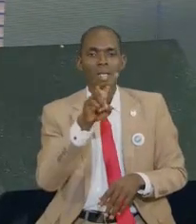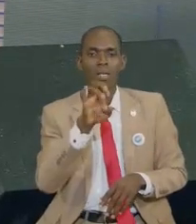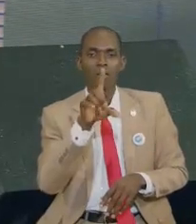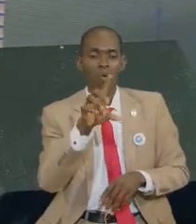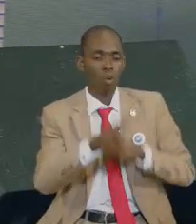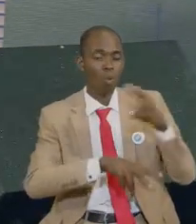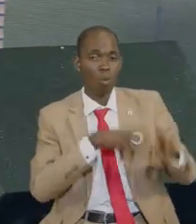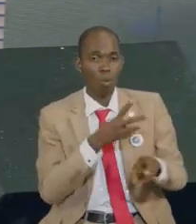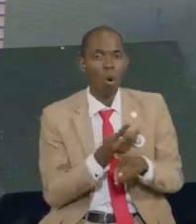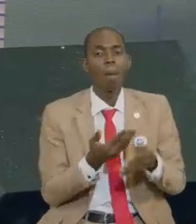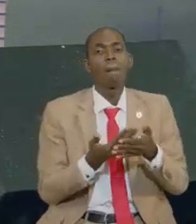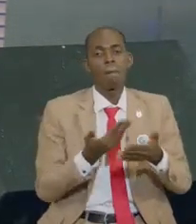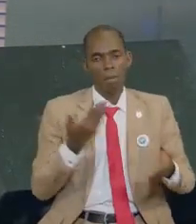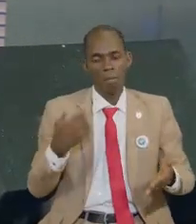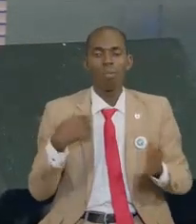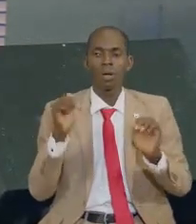the Holy Spirit.